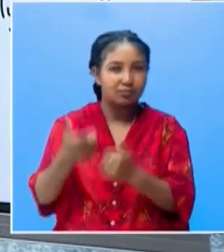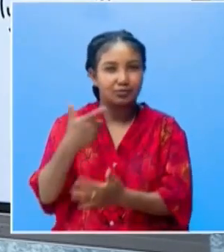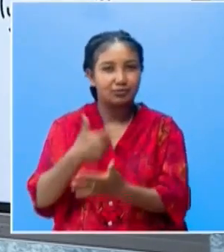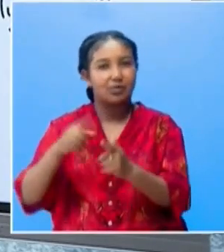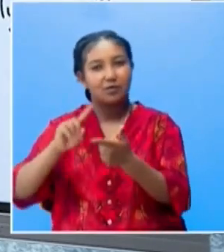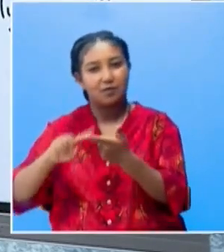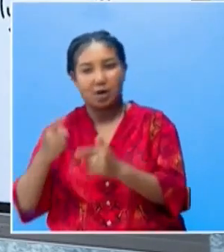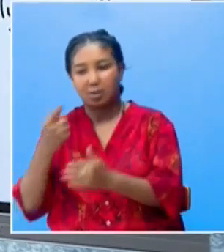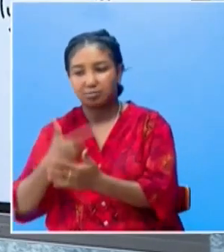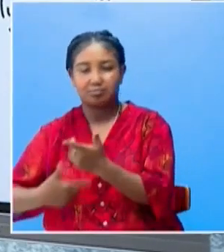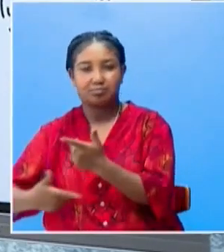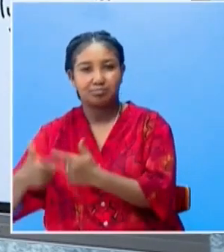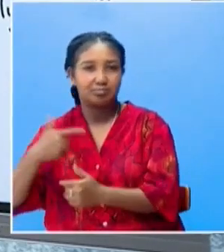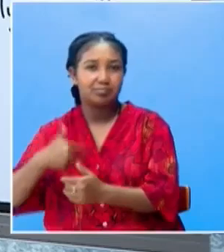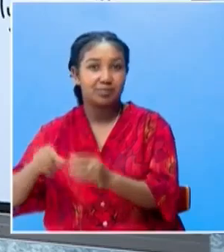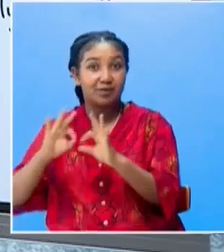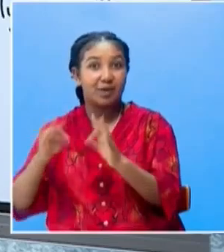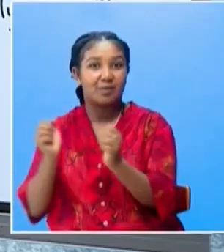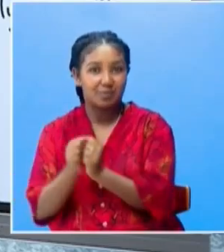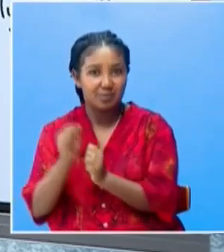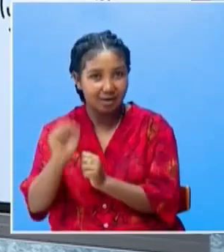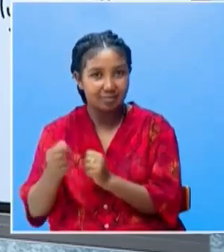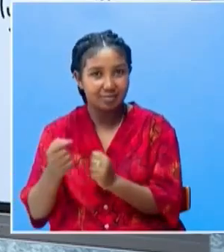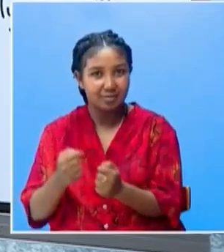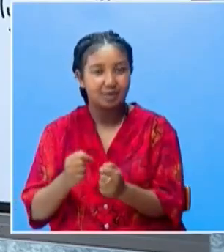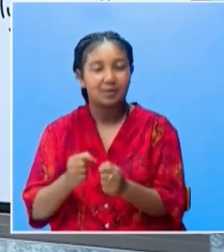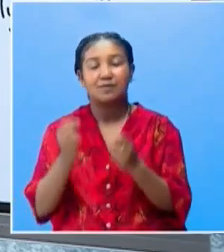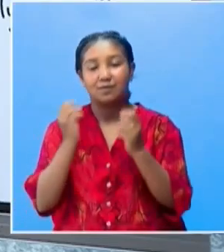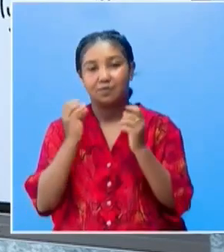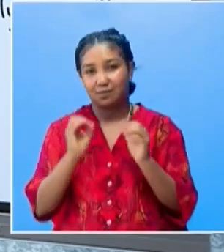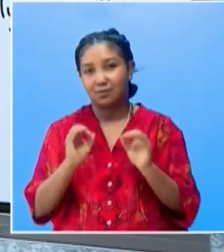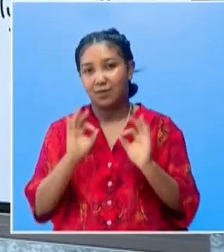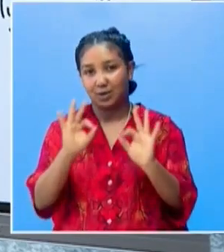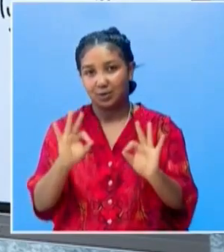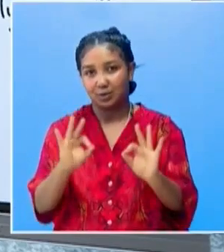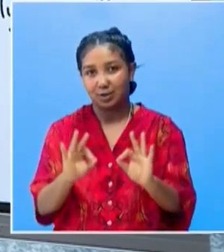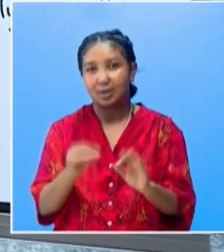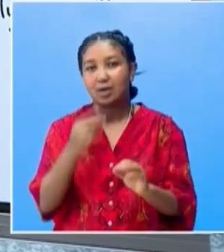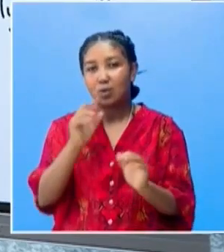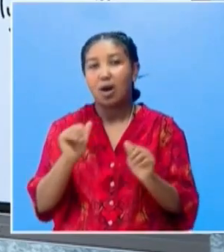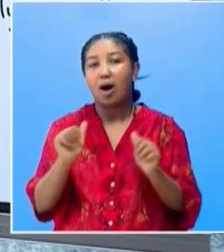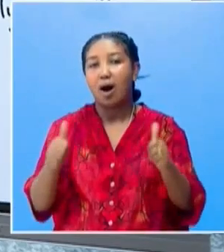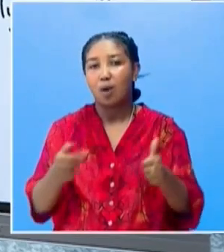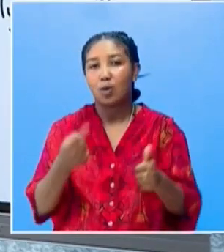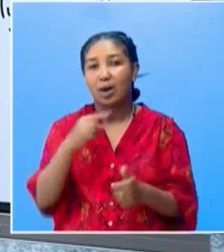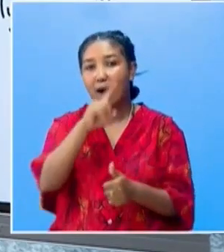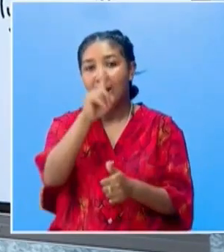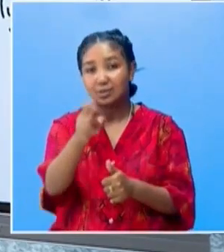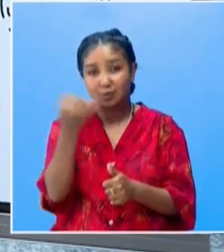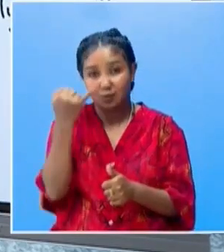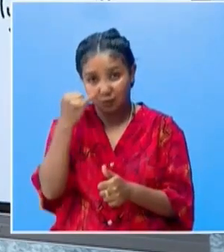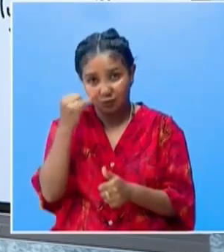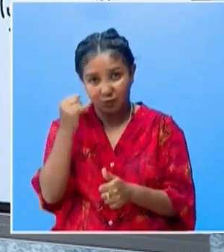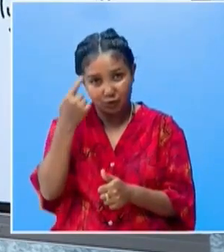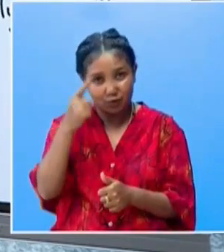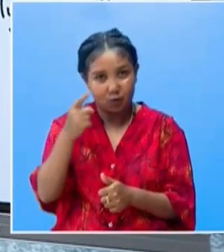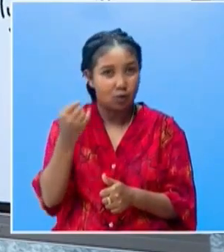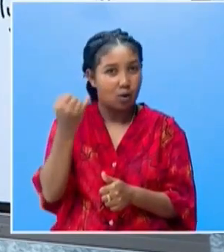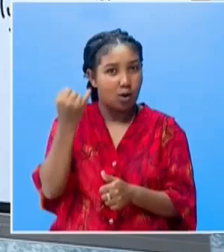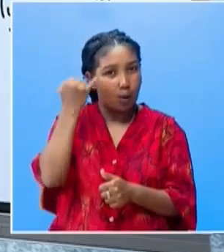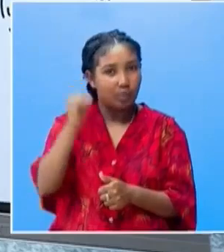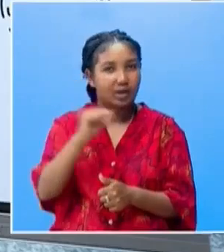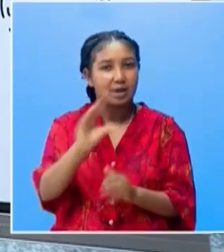friends with our families, right? Very good. So, look how we ask for an opinion